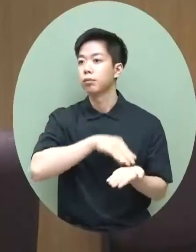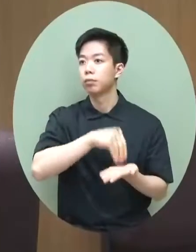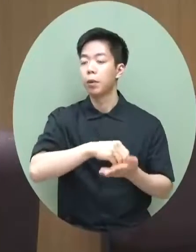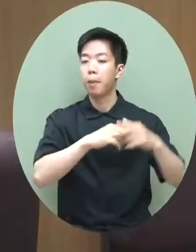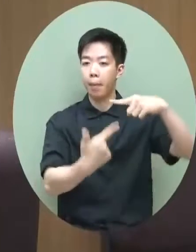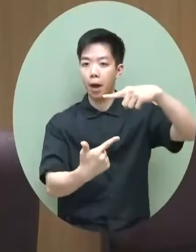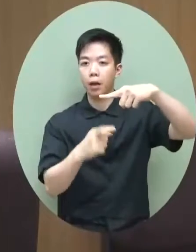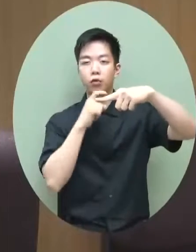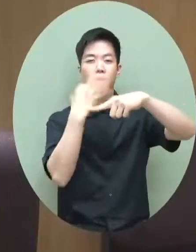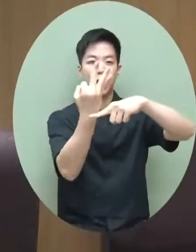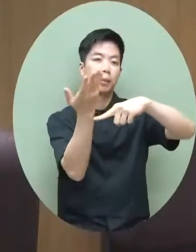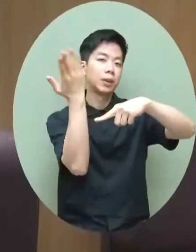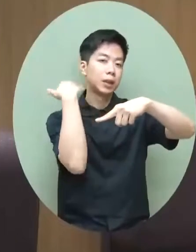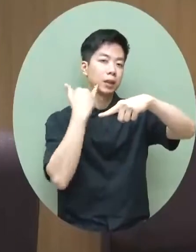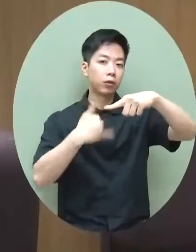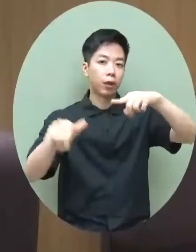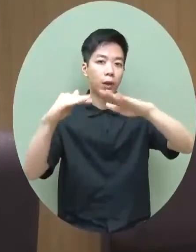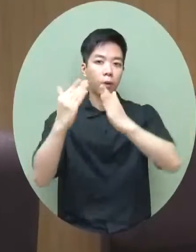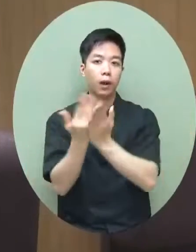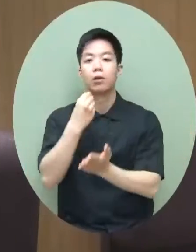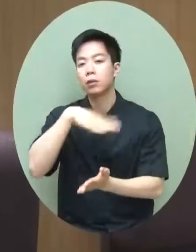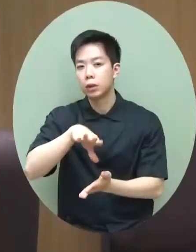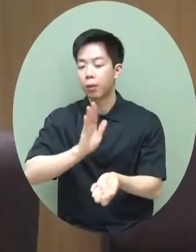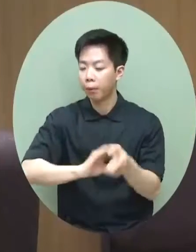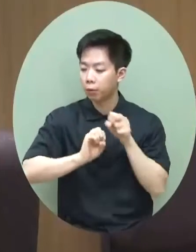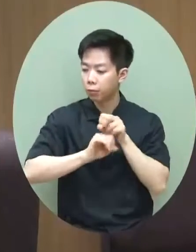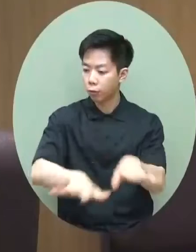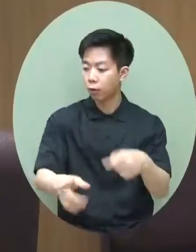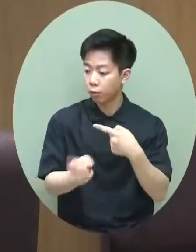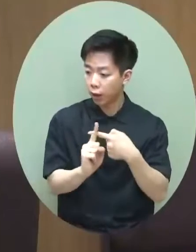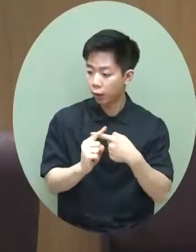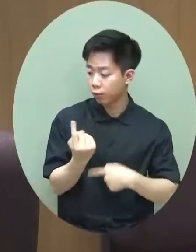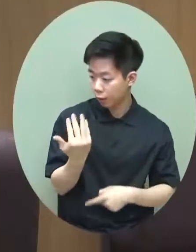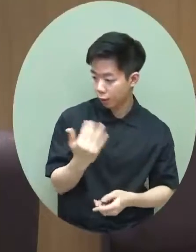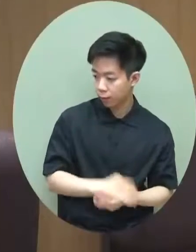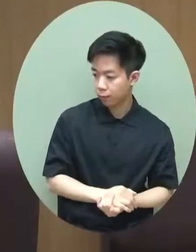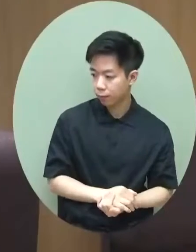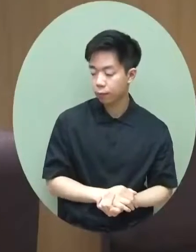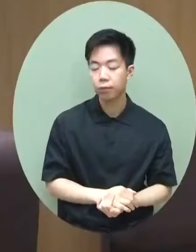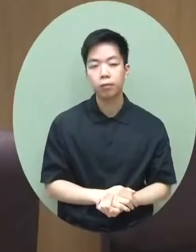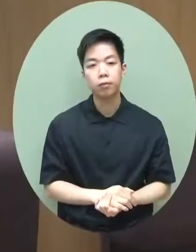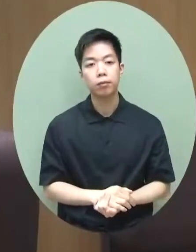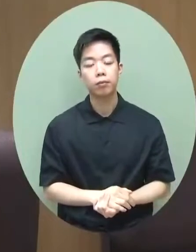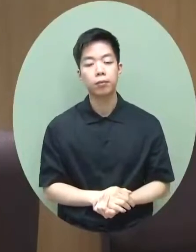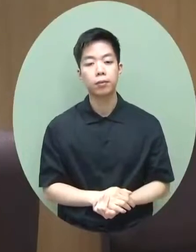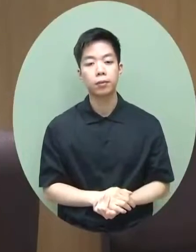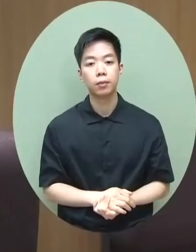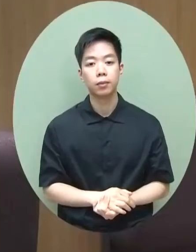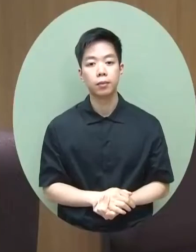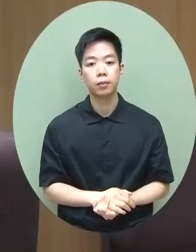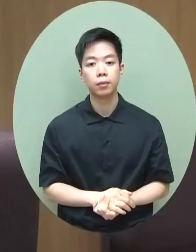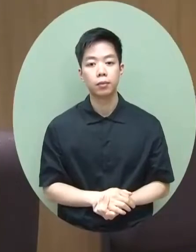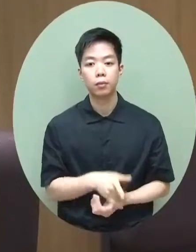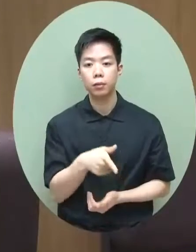3 of them returned to school before. So how high is the infection risk? And can you tell us whether they are